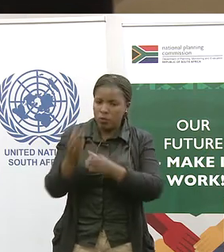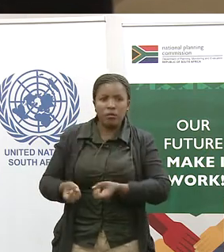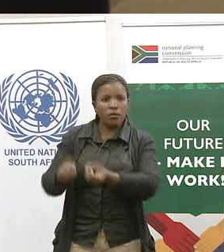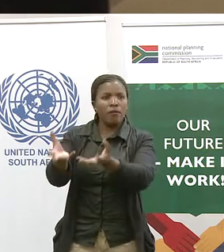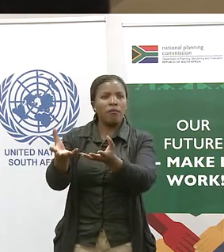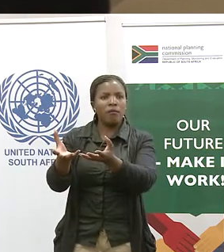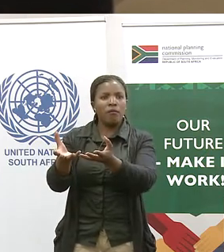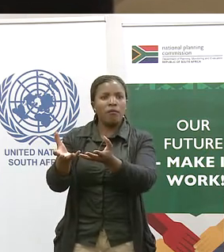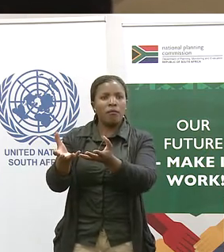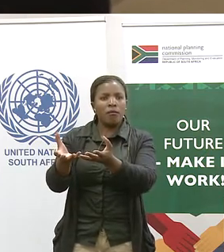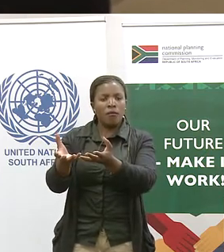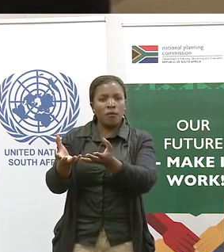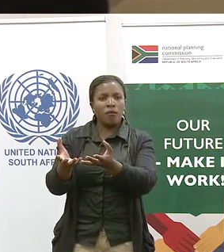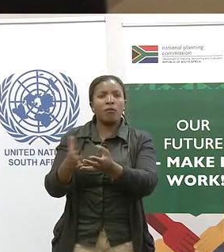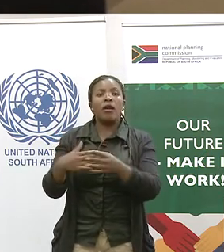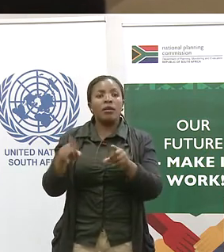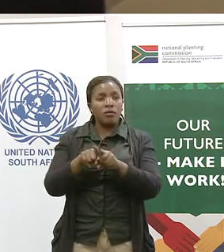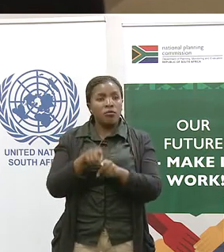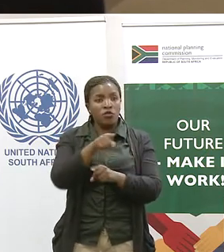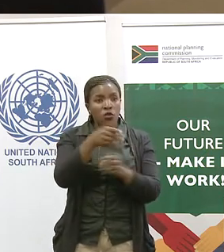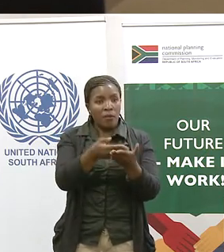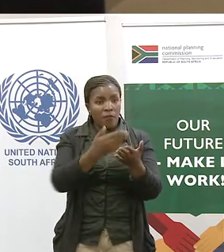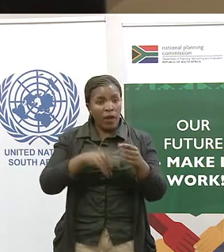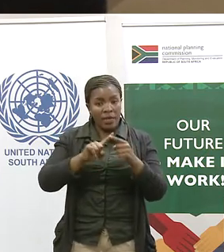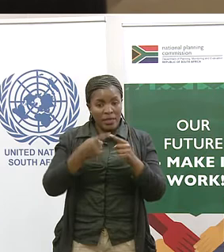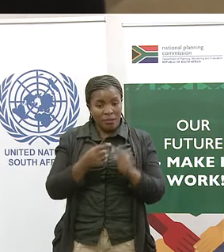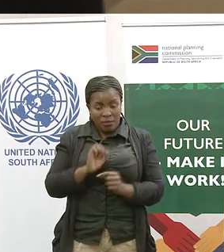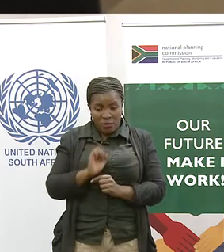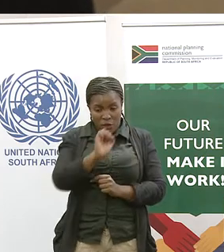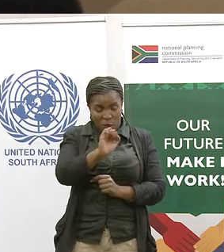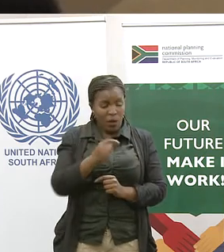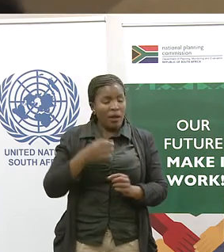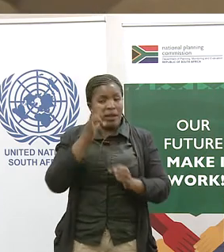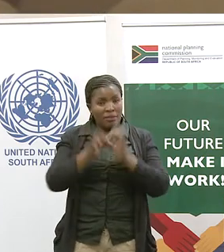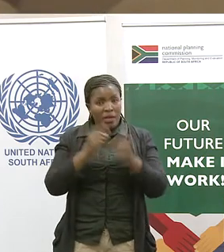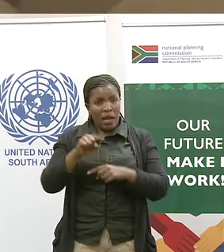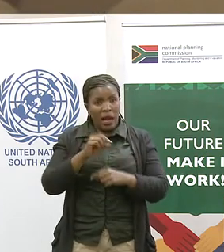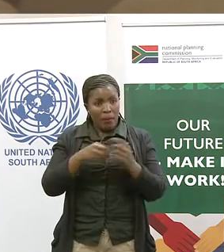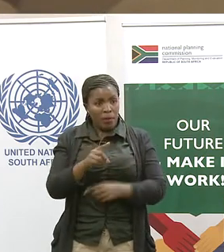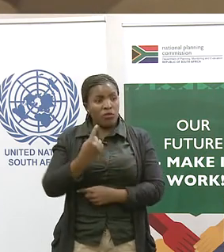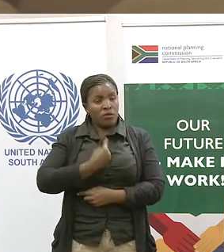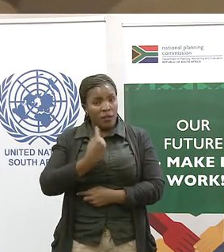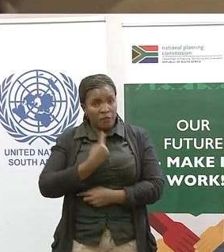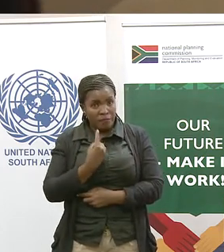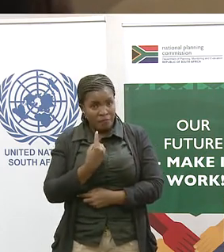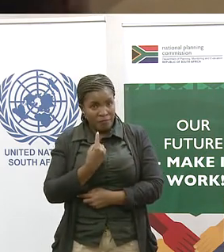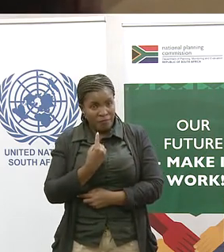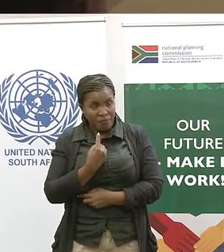In your example, you spoke about yourself. I also want to reflect about myself. I was funded by the Department